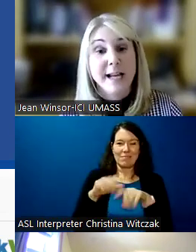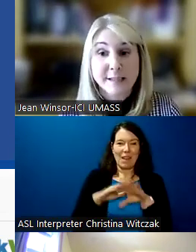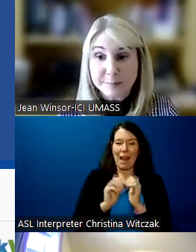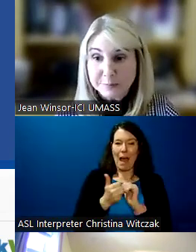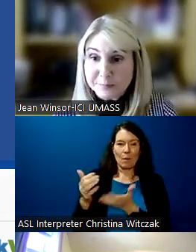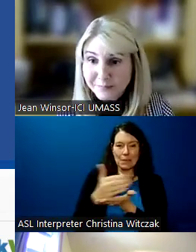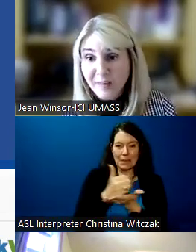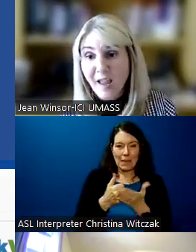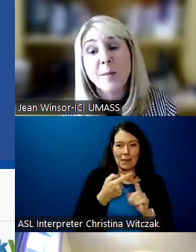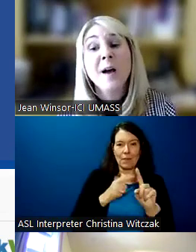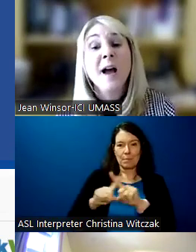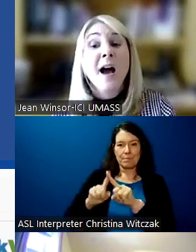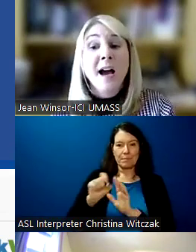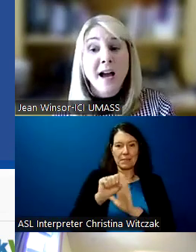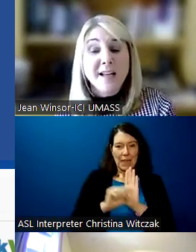from states.